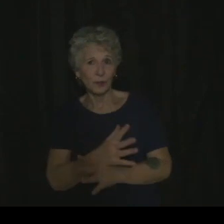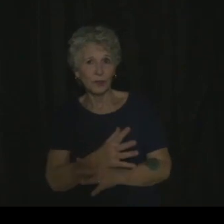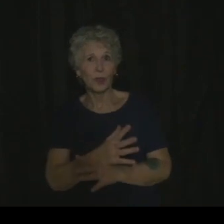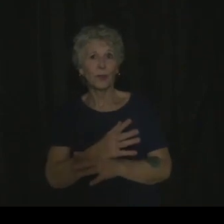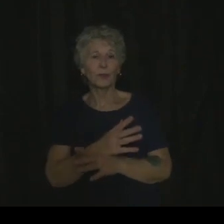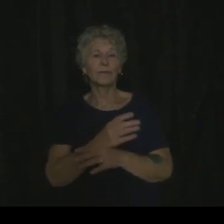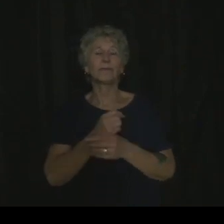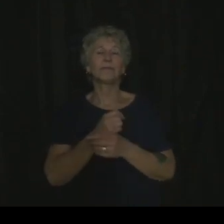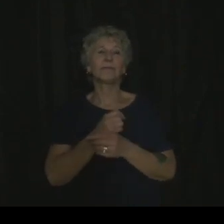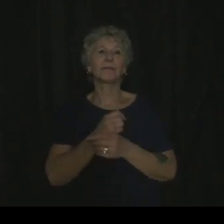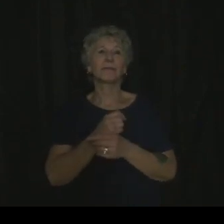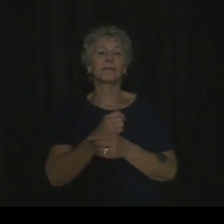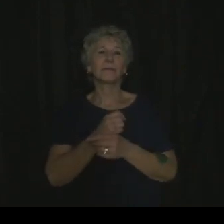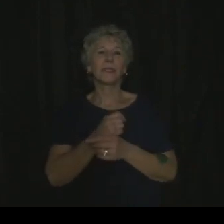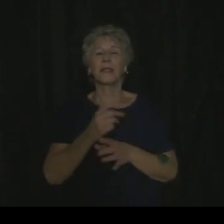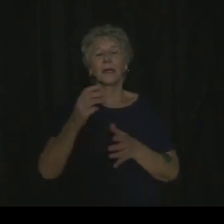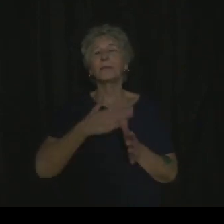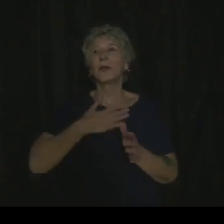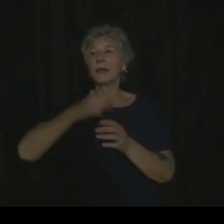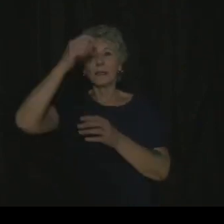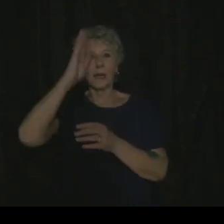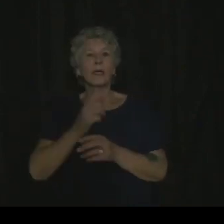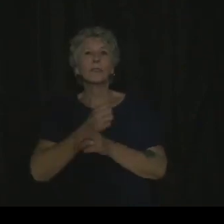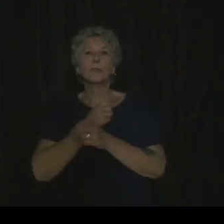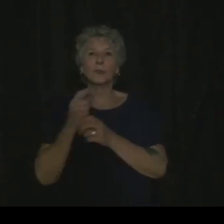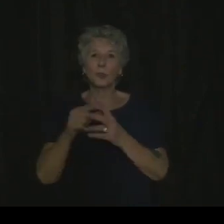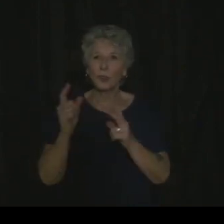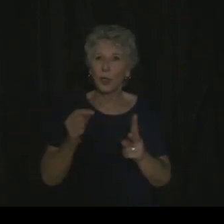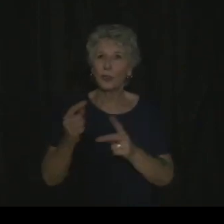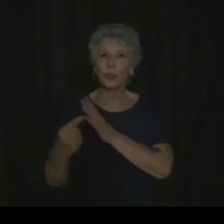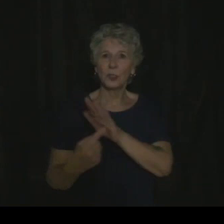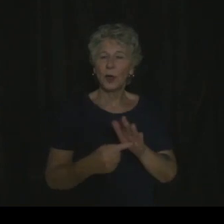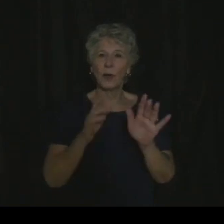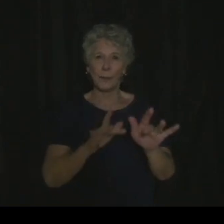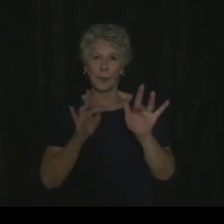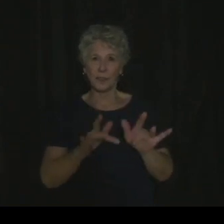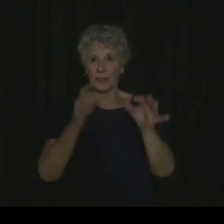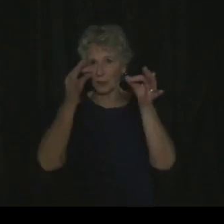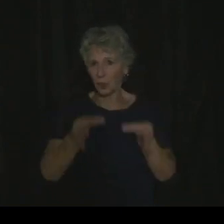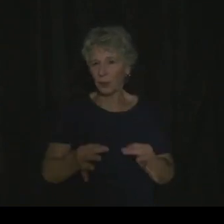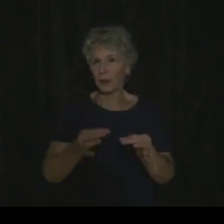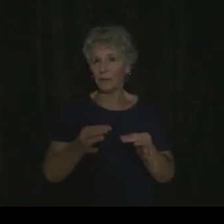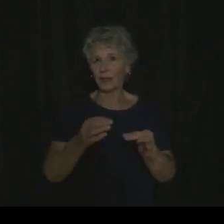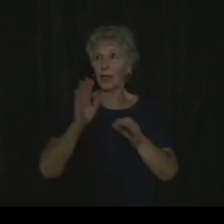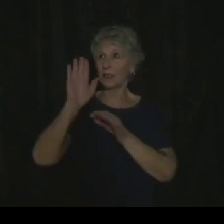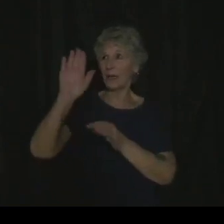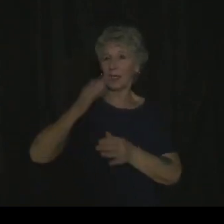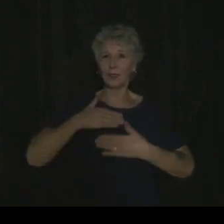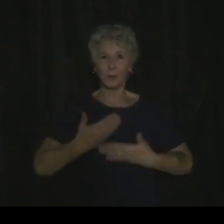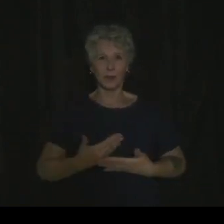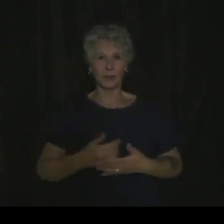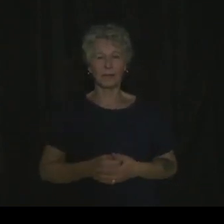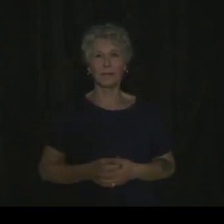because he wanted to. And the determining factor in God's choice is his will. No one